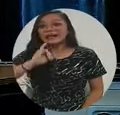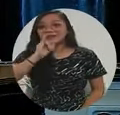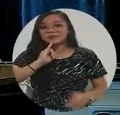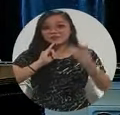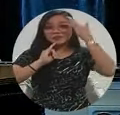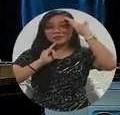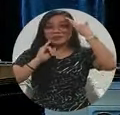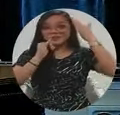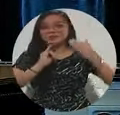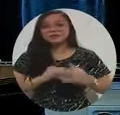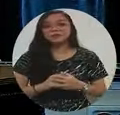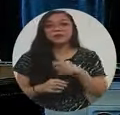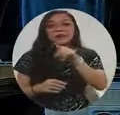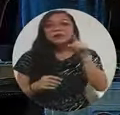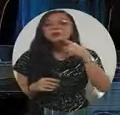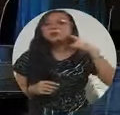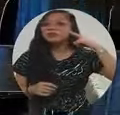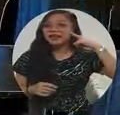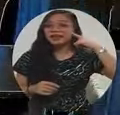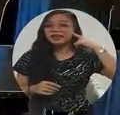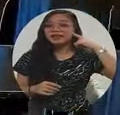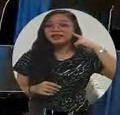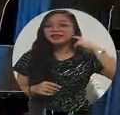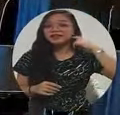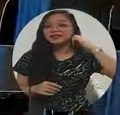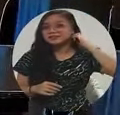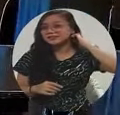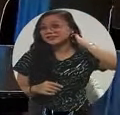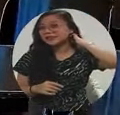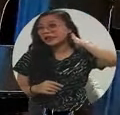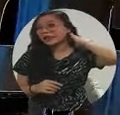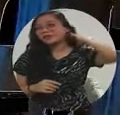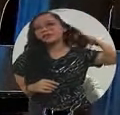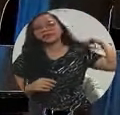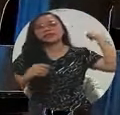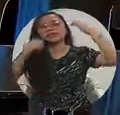oy. Mga ka mo, mapaprescribe sa gana.